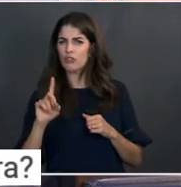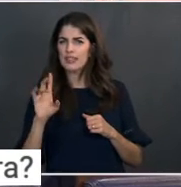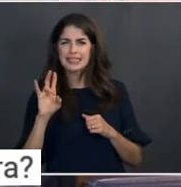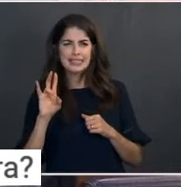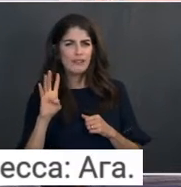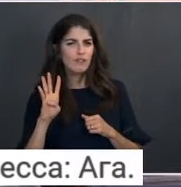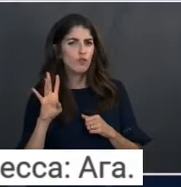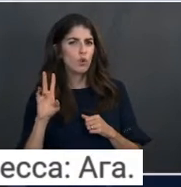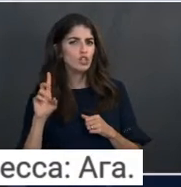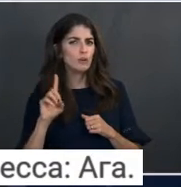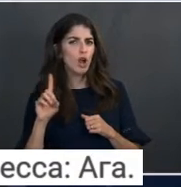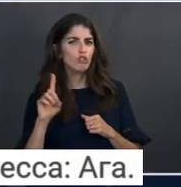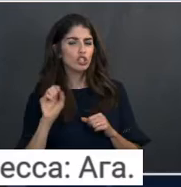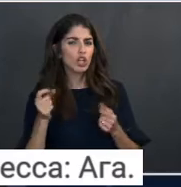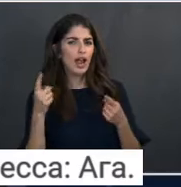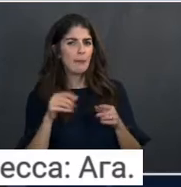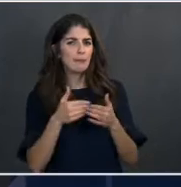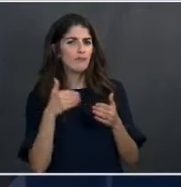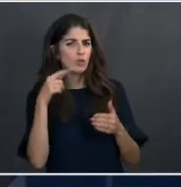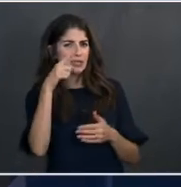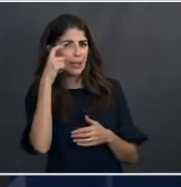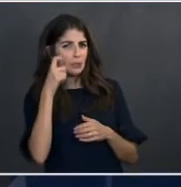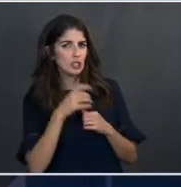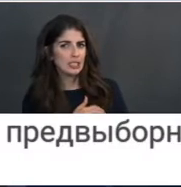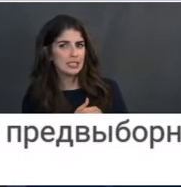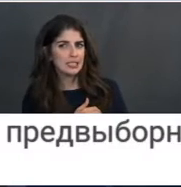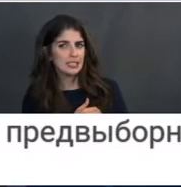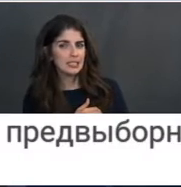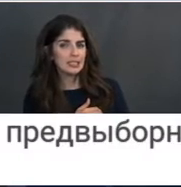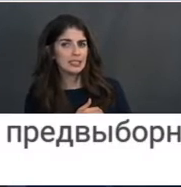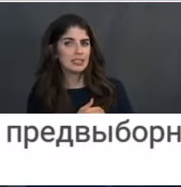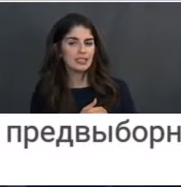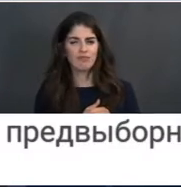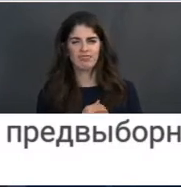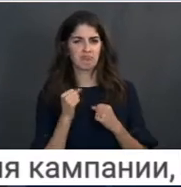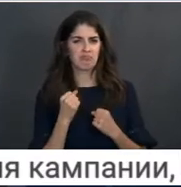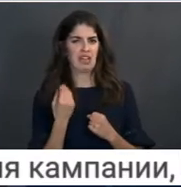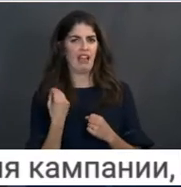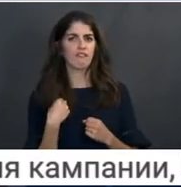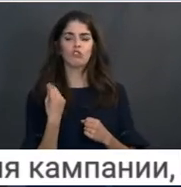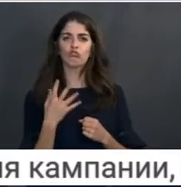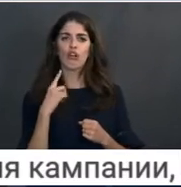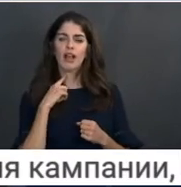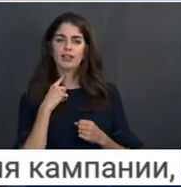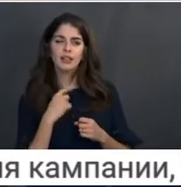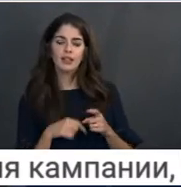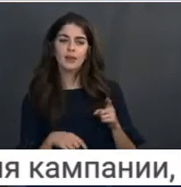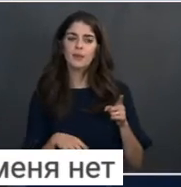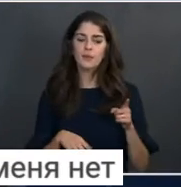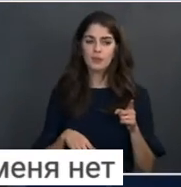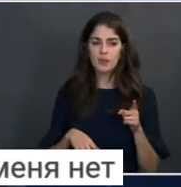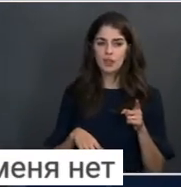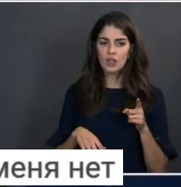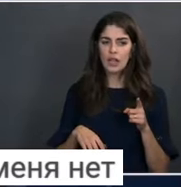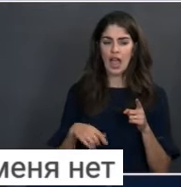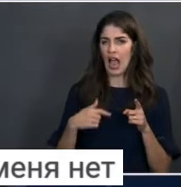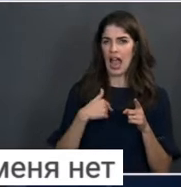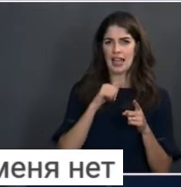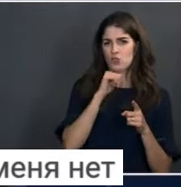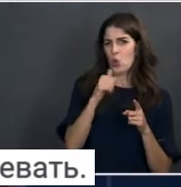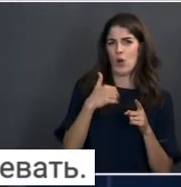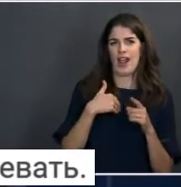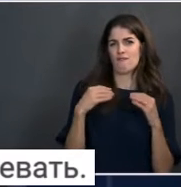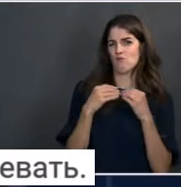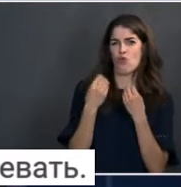summer? Before summer? Yeah. I don't have any. I know it was a campaign promise and something that was mentioned during the campaign, but I don't have any more details